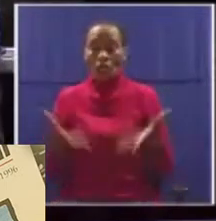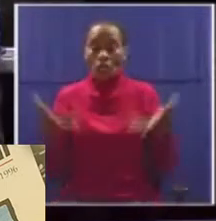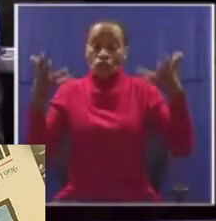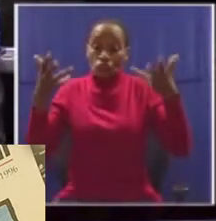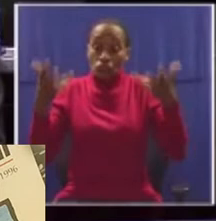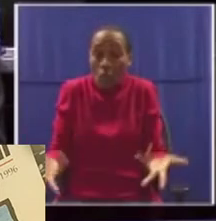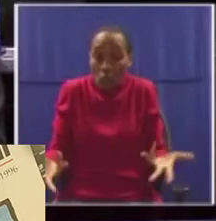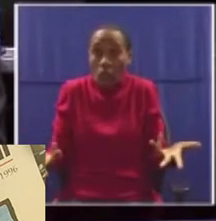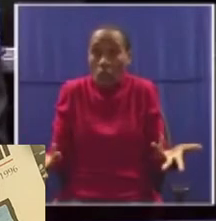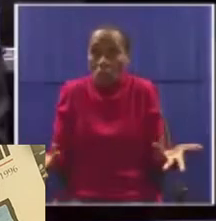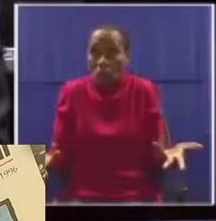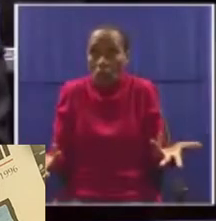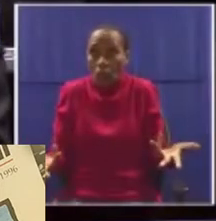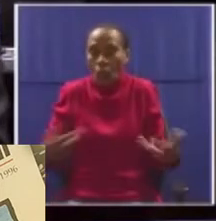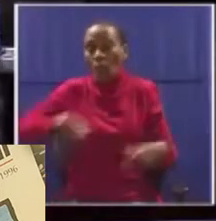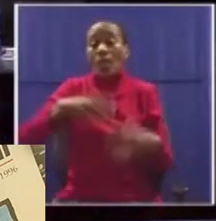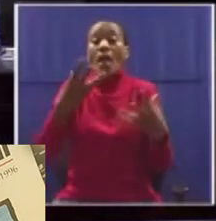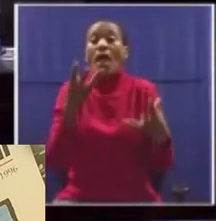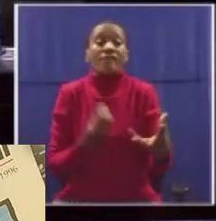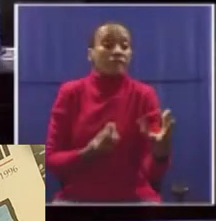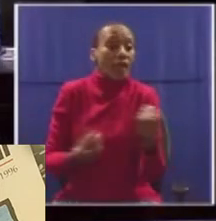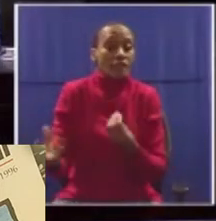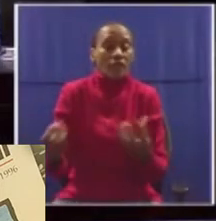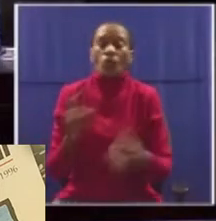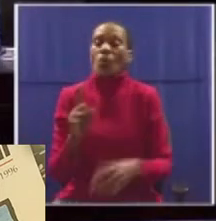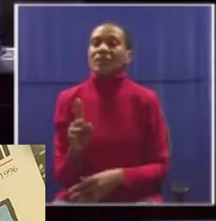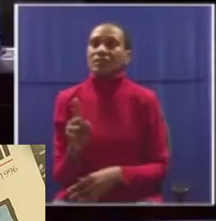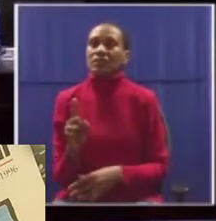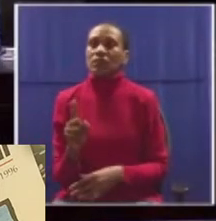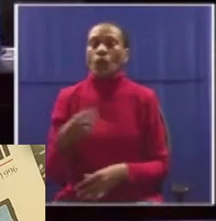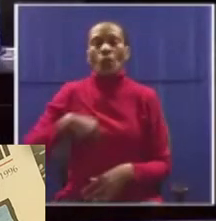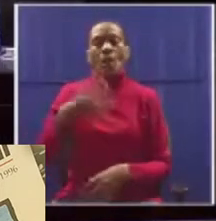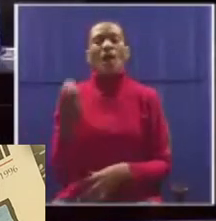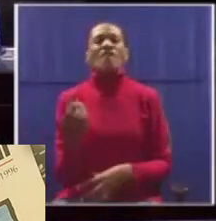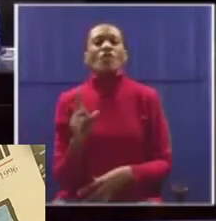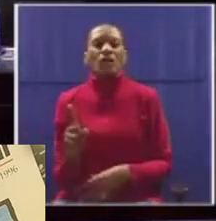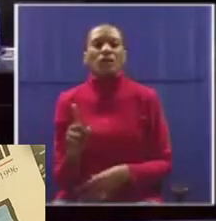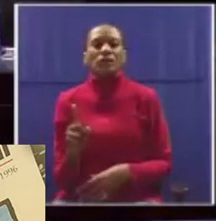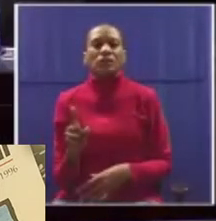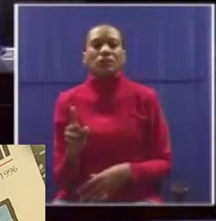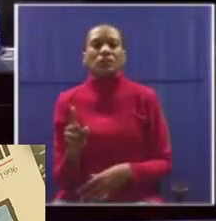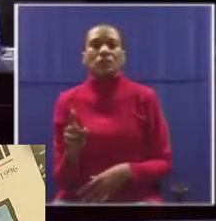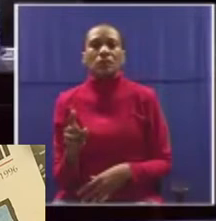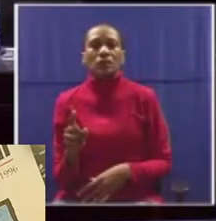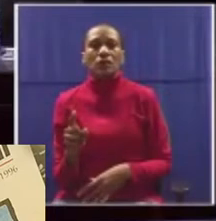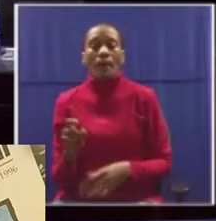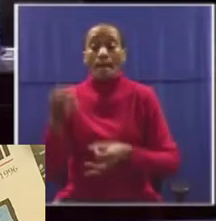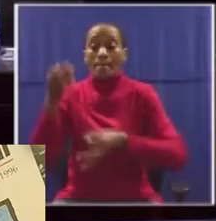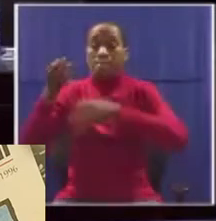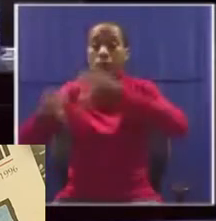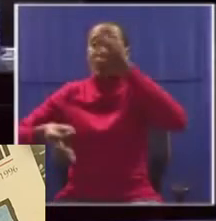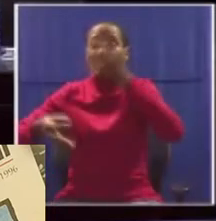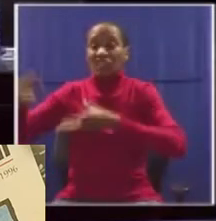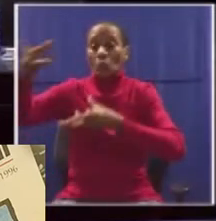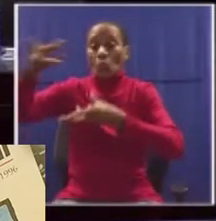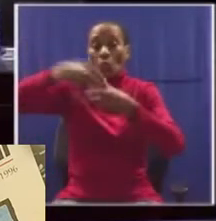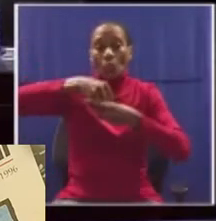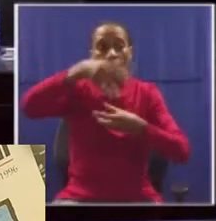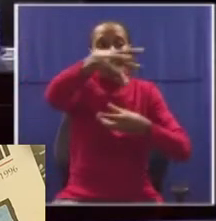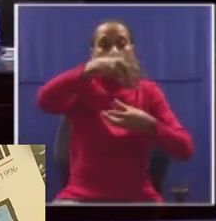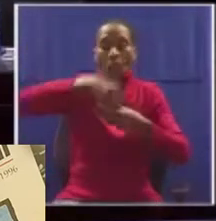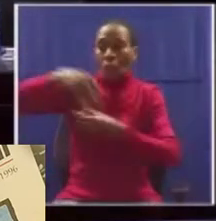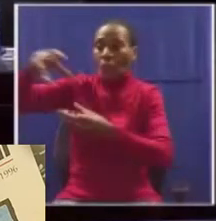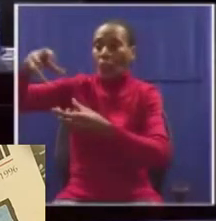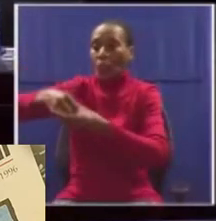so what do we have what we have is largely a politicization of the problem than